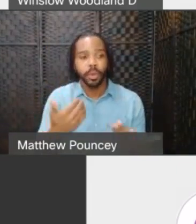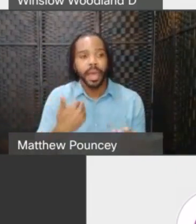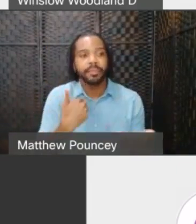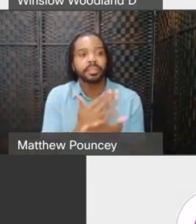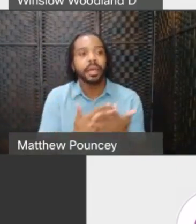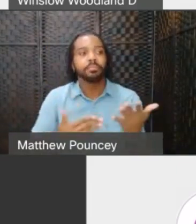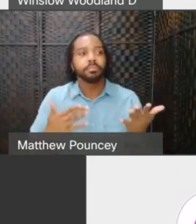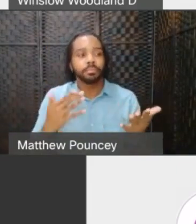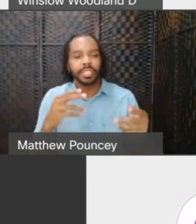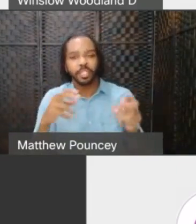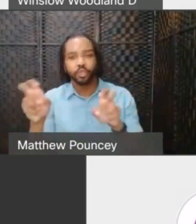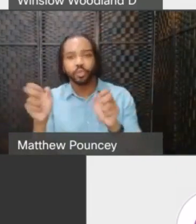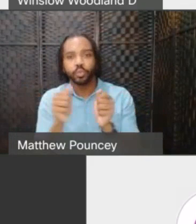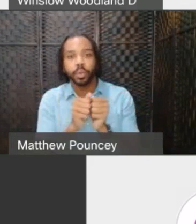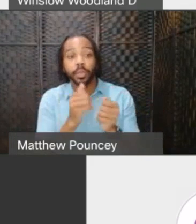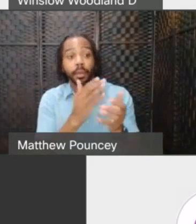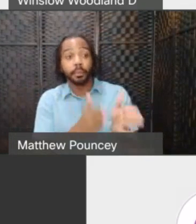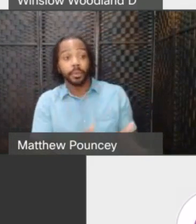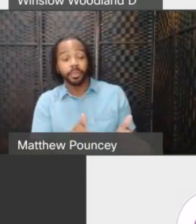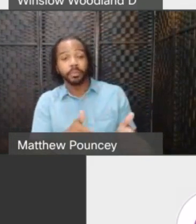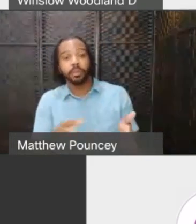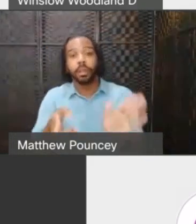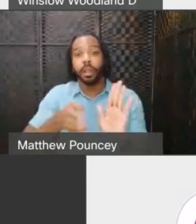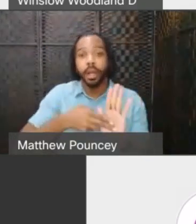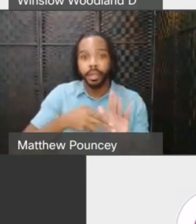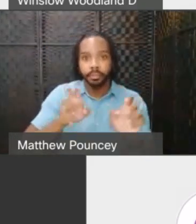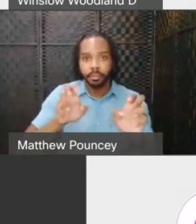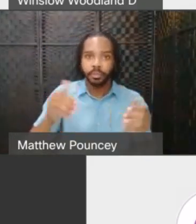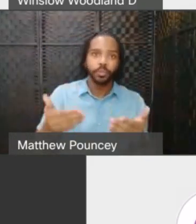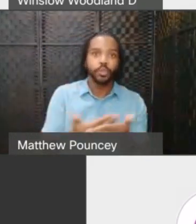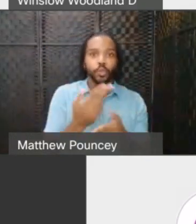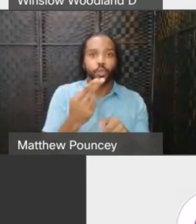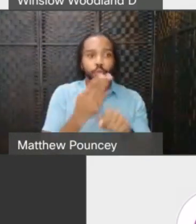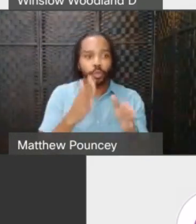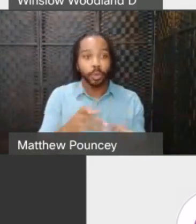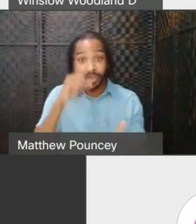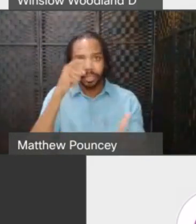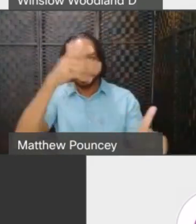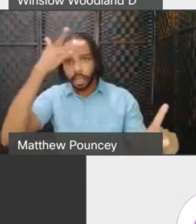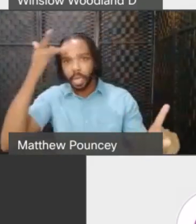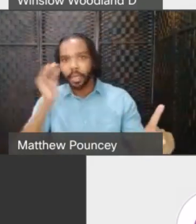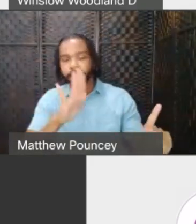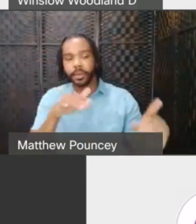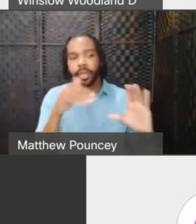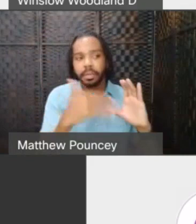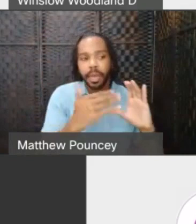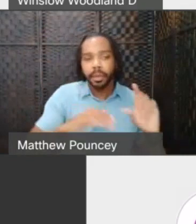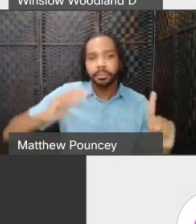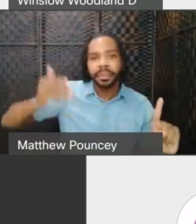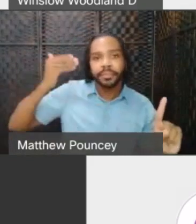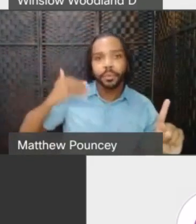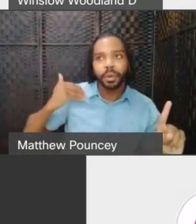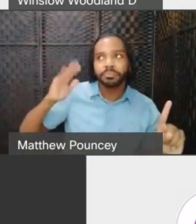persons logging in as a new user because they forgot their email address previously used, maybe